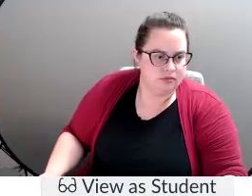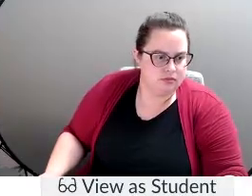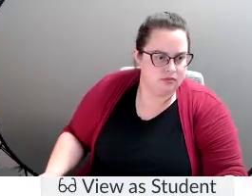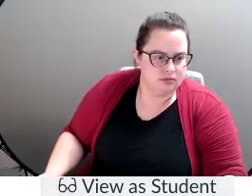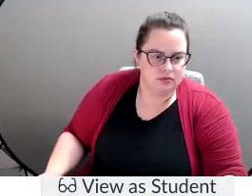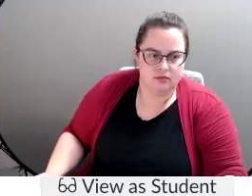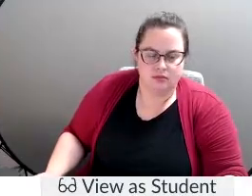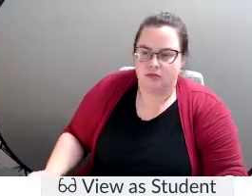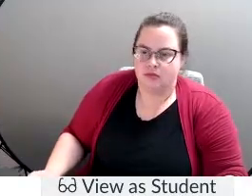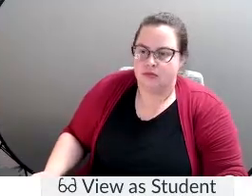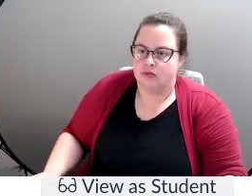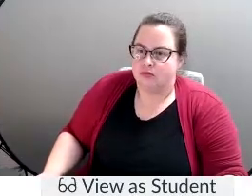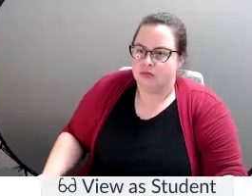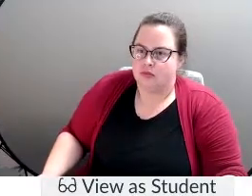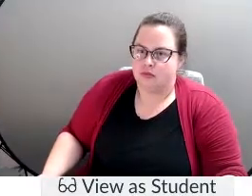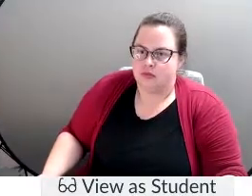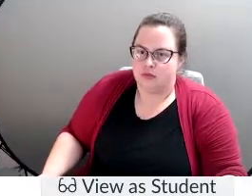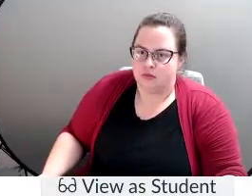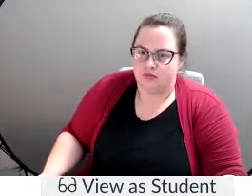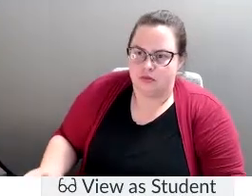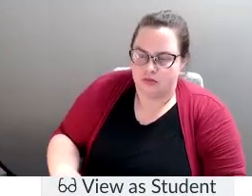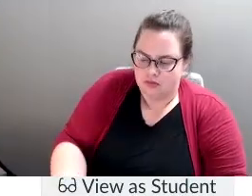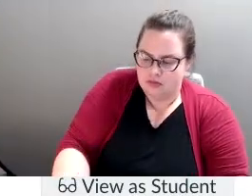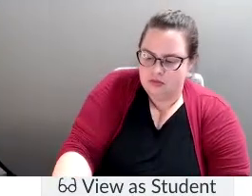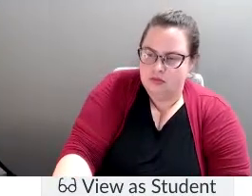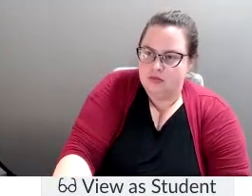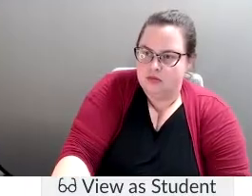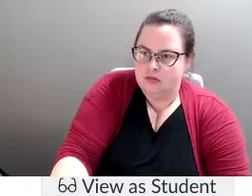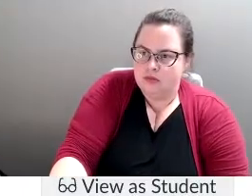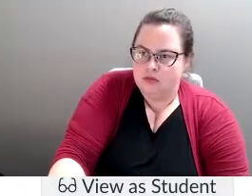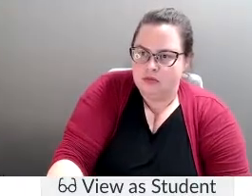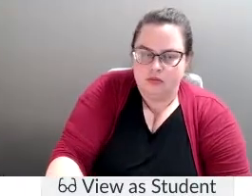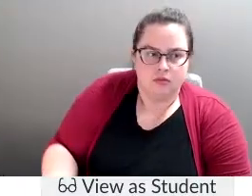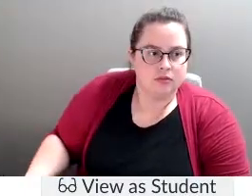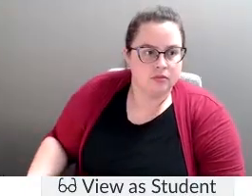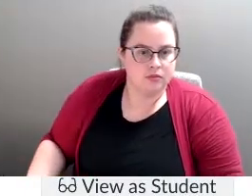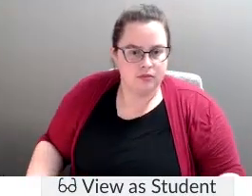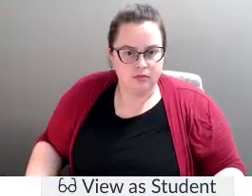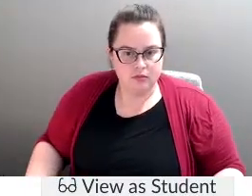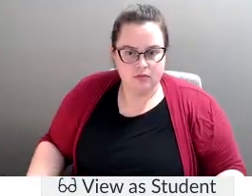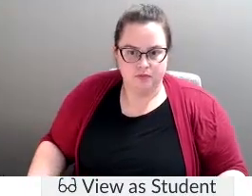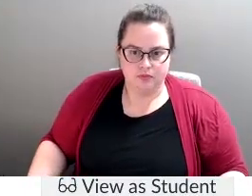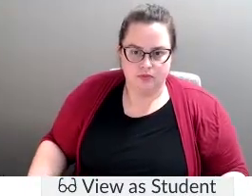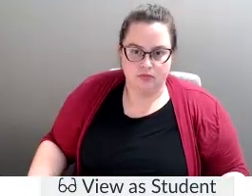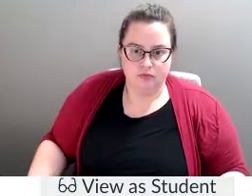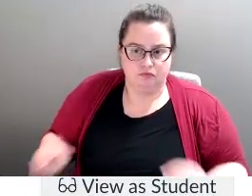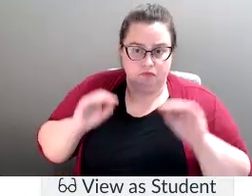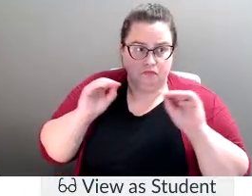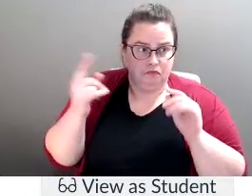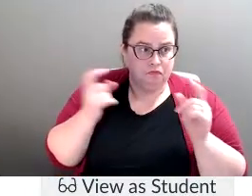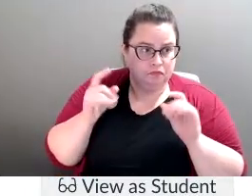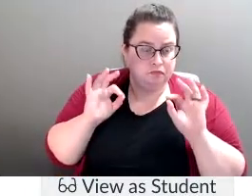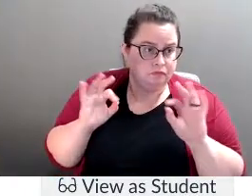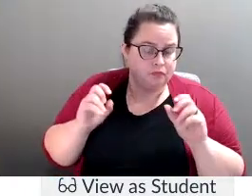So let me just say why you're maybe thinking of some. So this process that has been created has actually, you